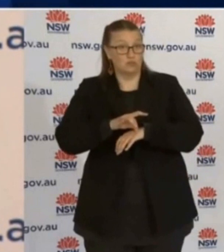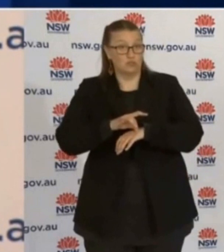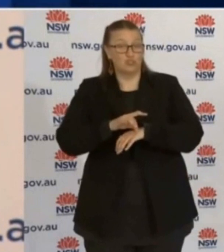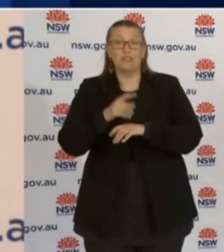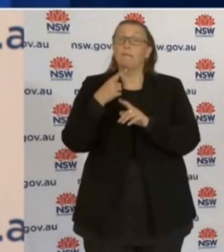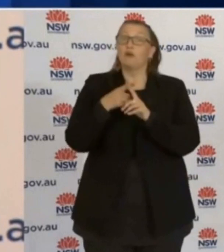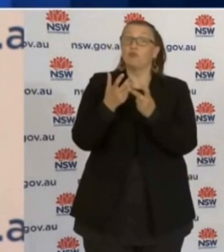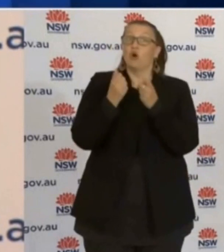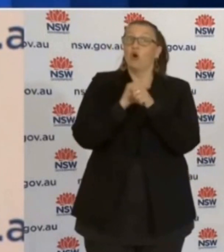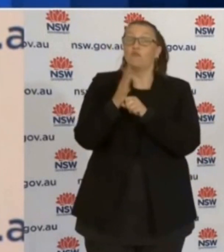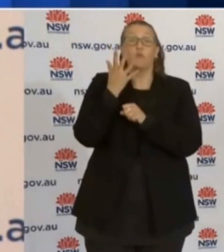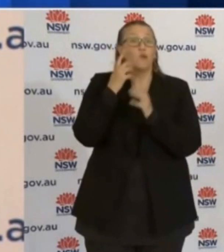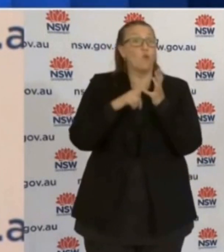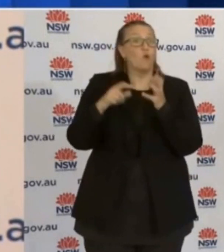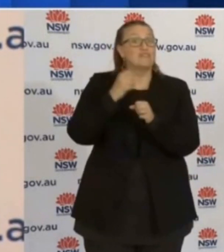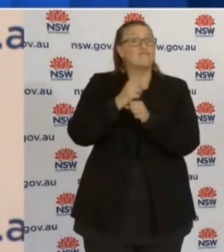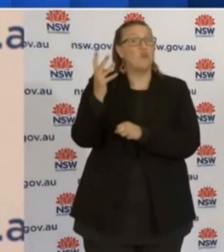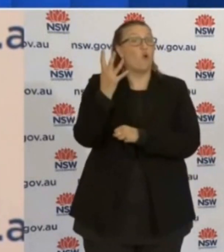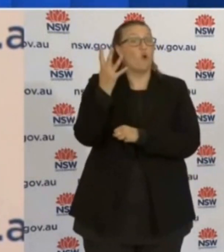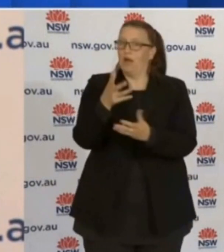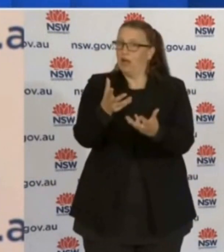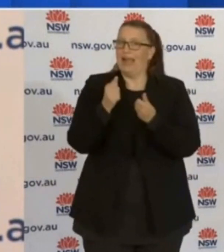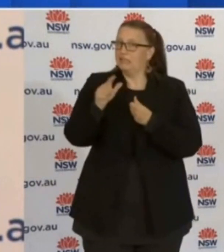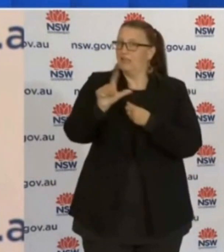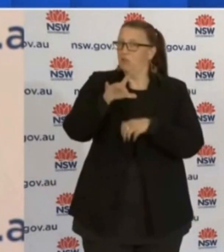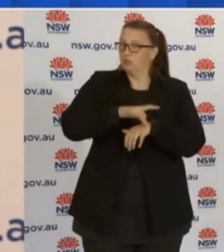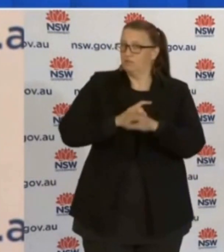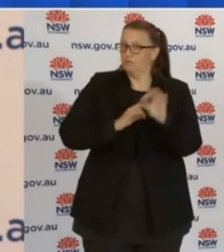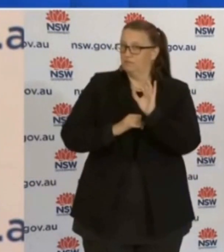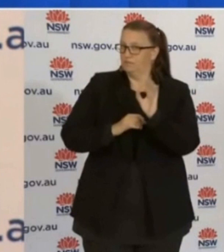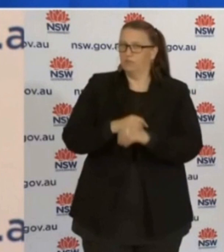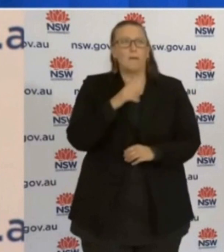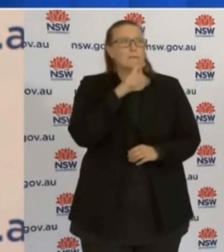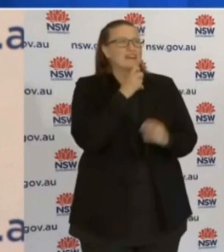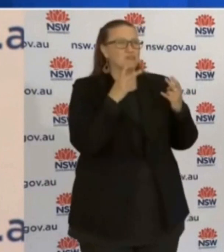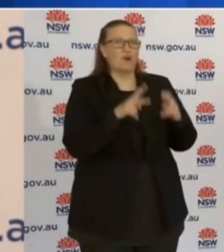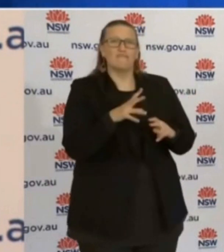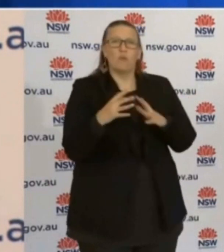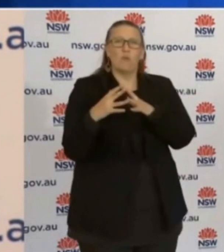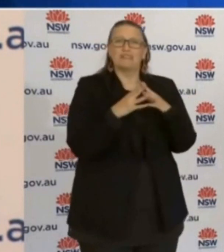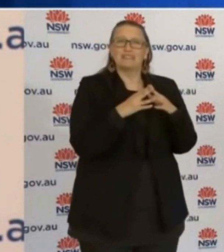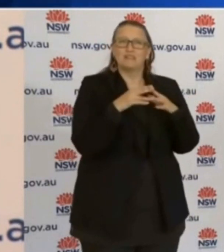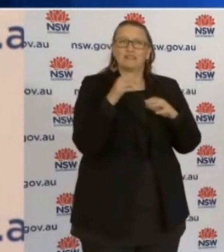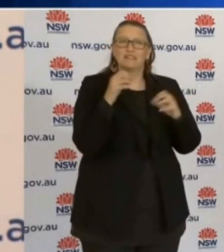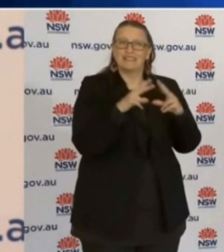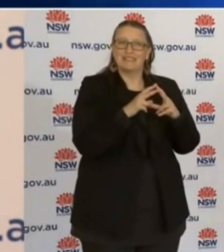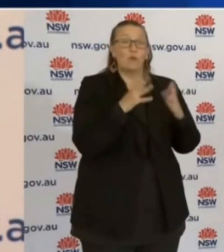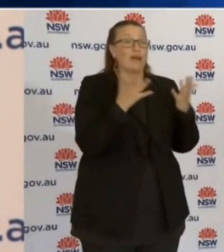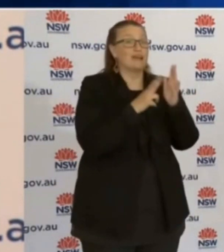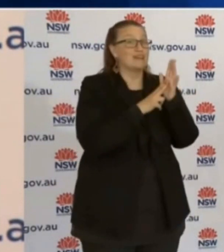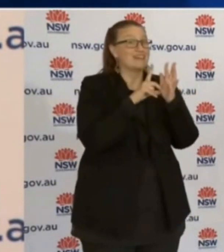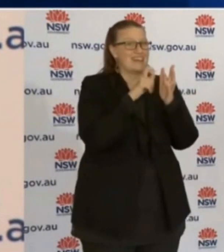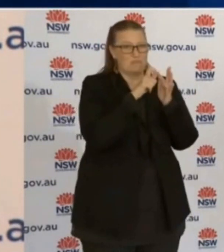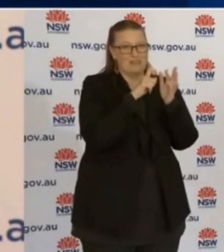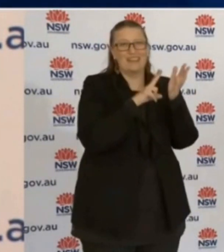outbreak. She was not vaccinated. A man from Western Sydney died at Nepean Hospital. He was in his 70s and he tested